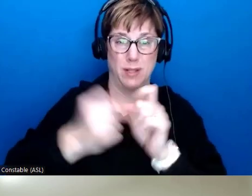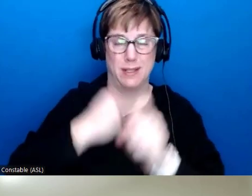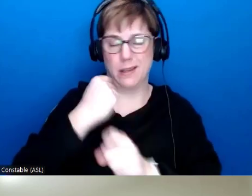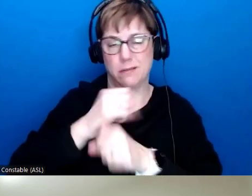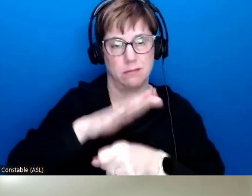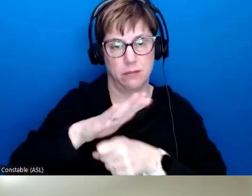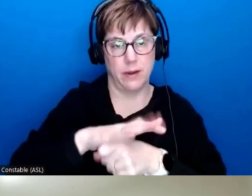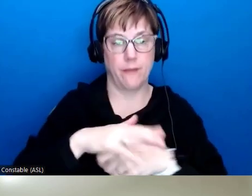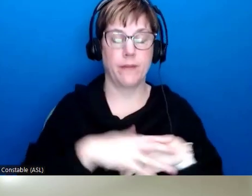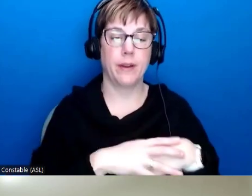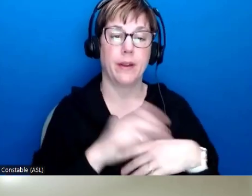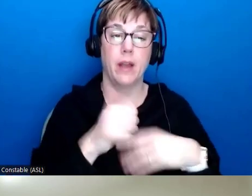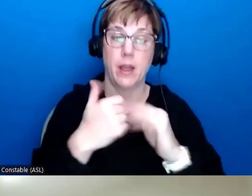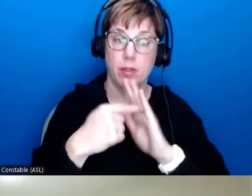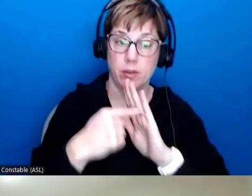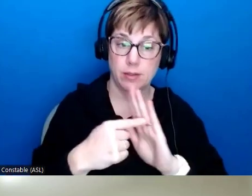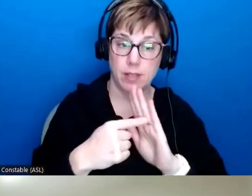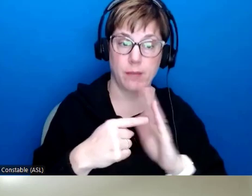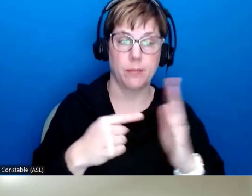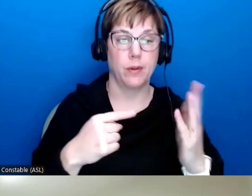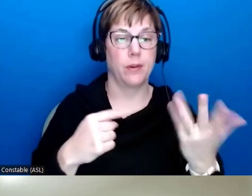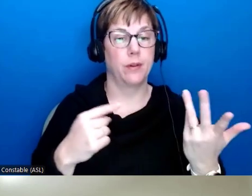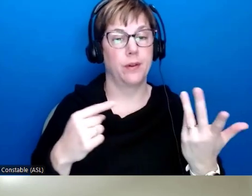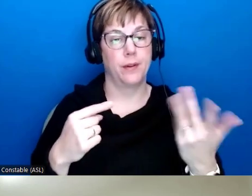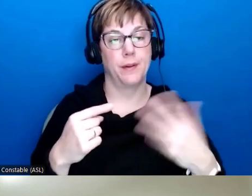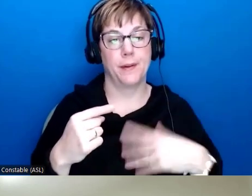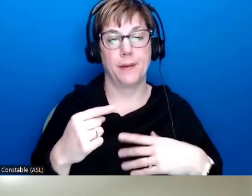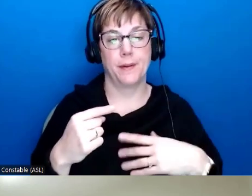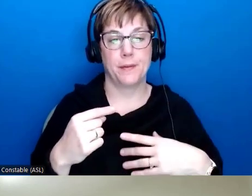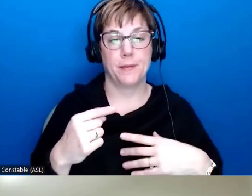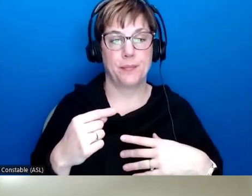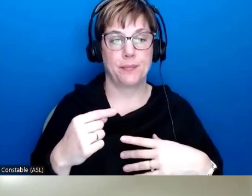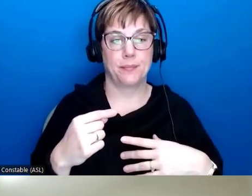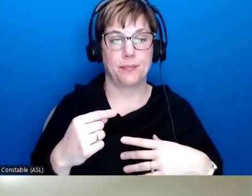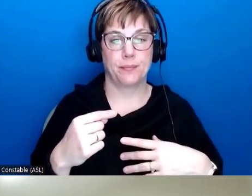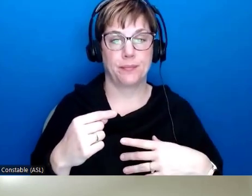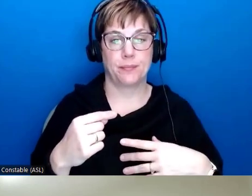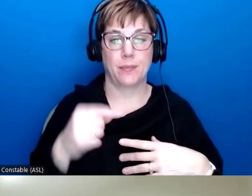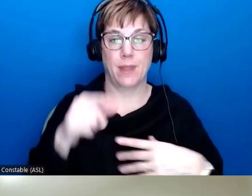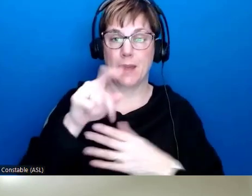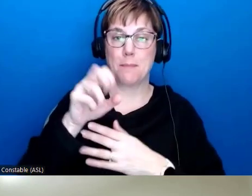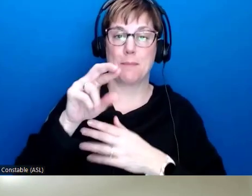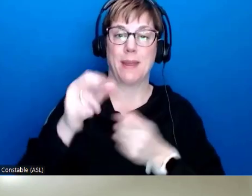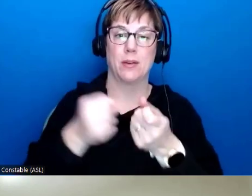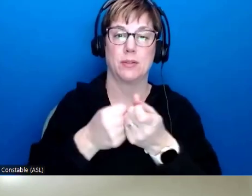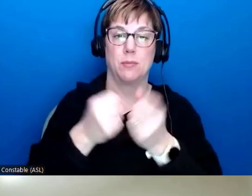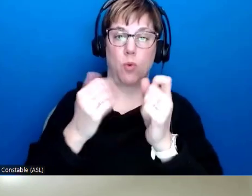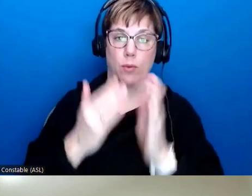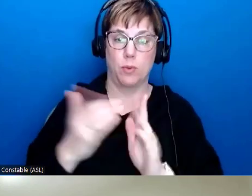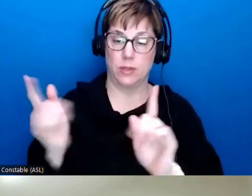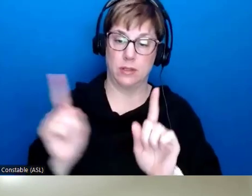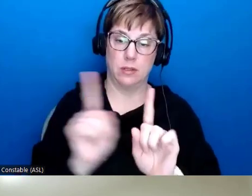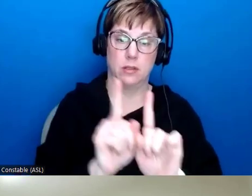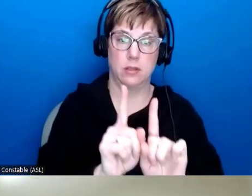And other examples that we sometimes see are having a peer support type of person come with you